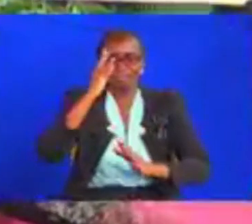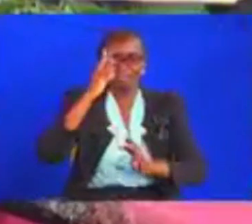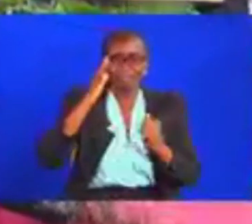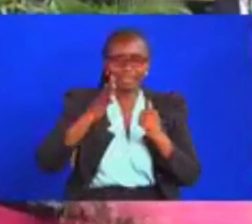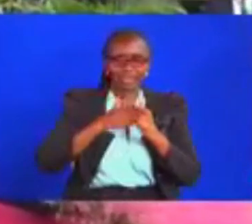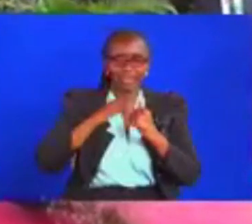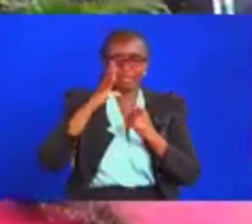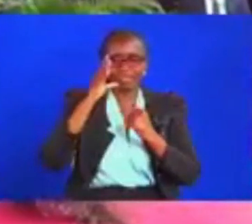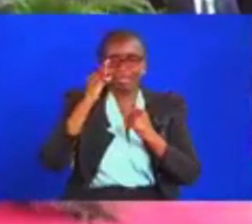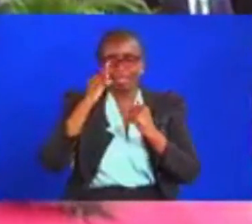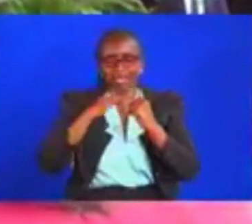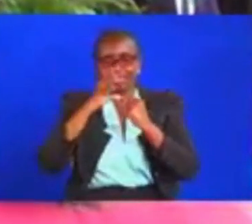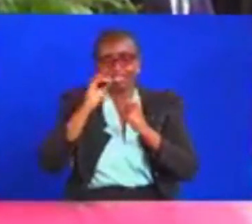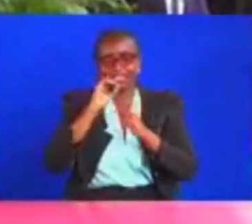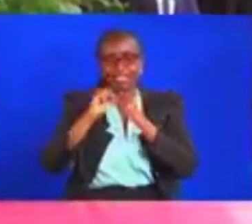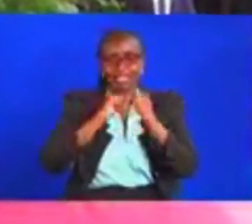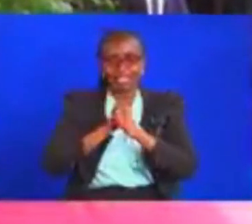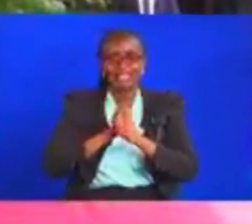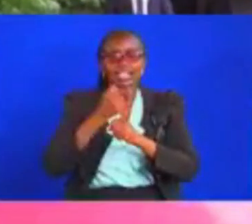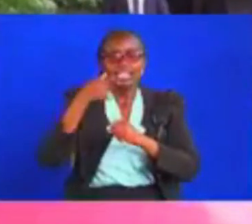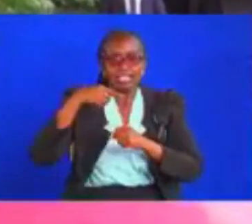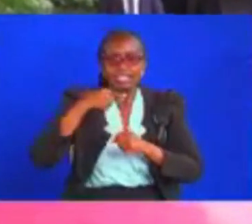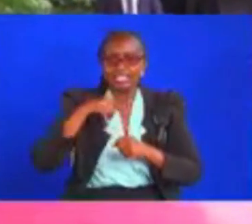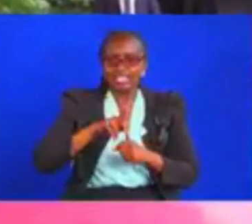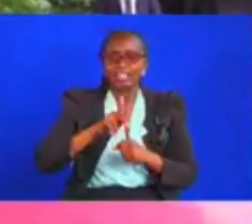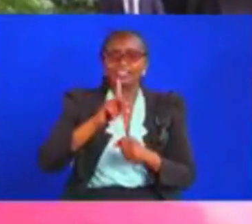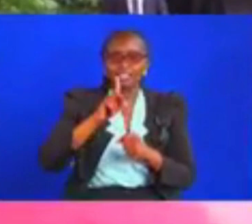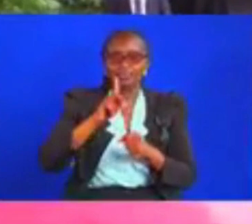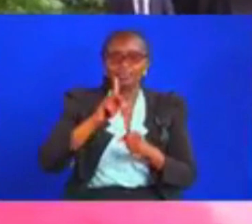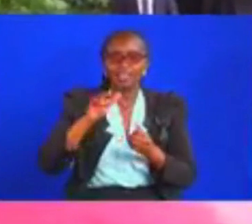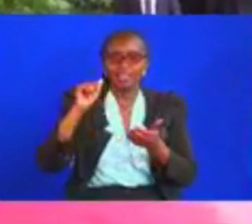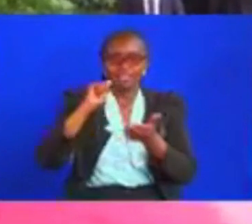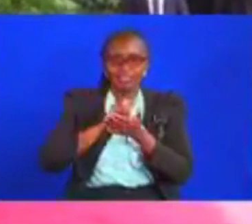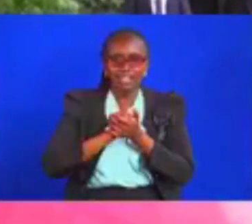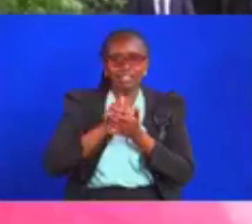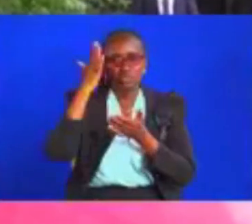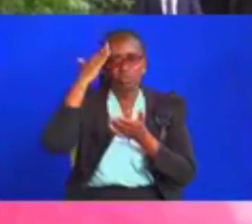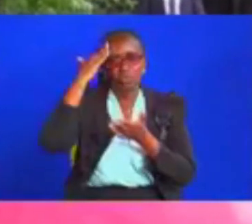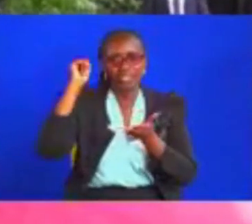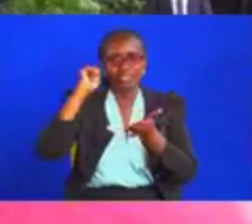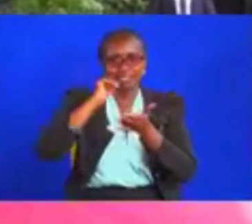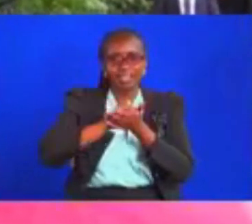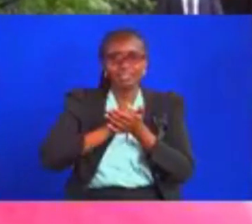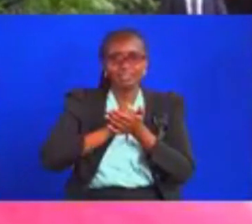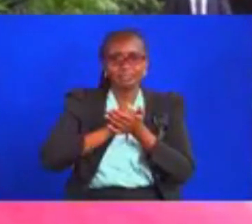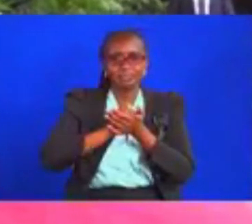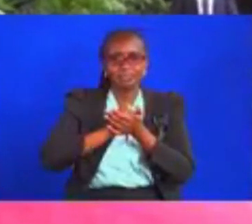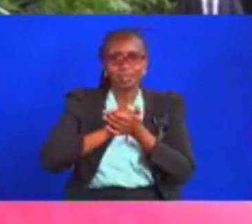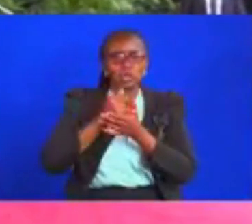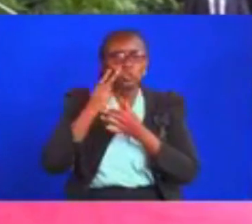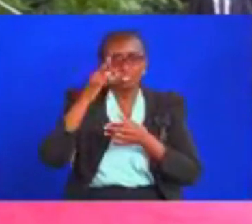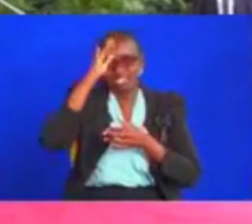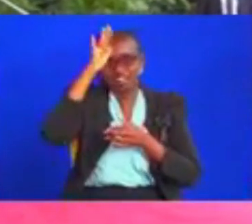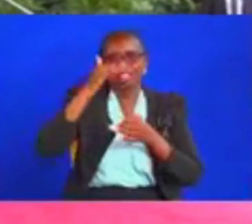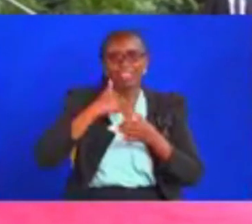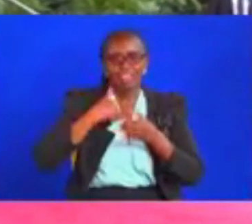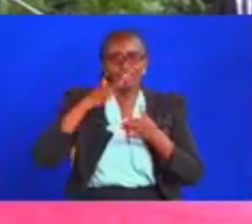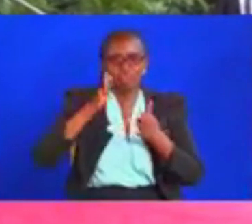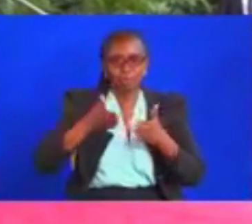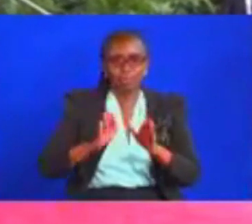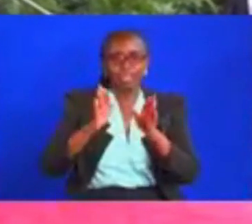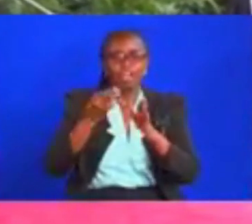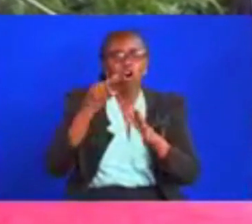he said for the remaining part of his life, knowing that the curtains were already folding. You see, the fathers have a way